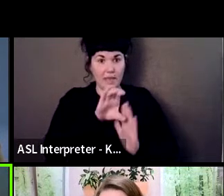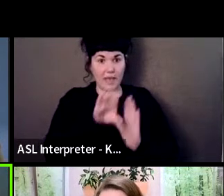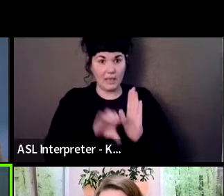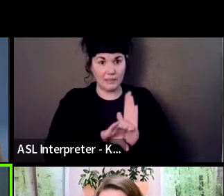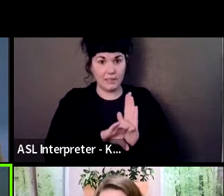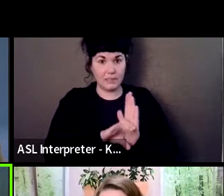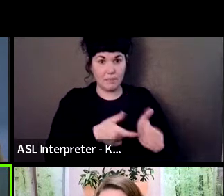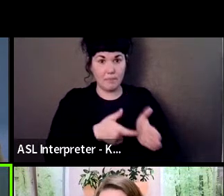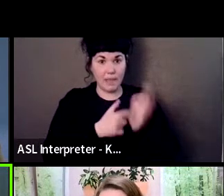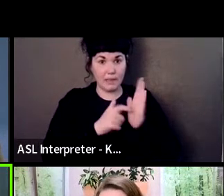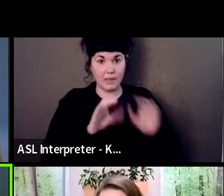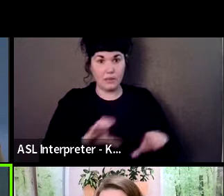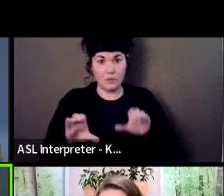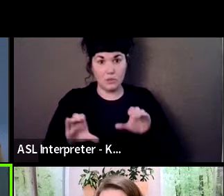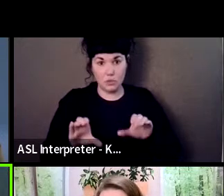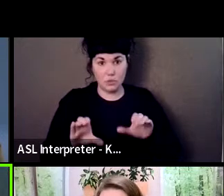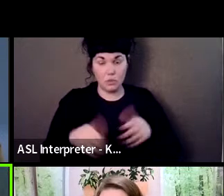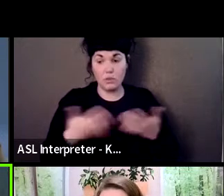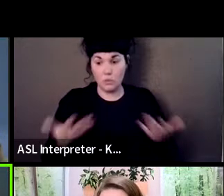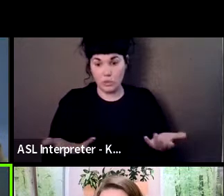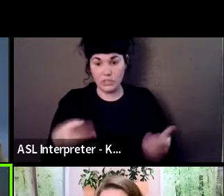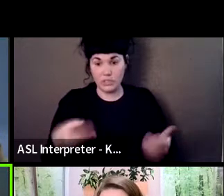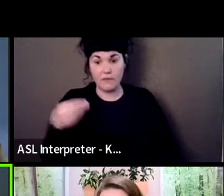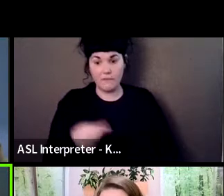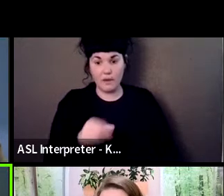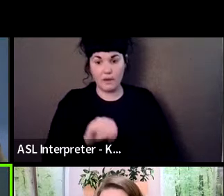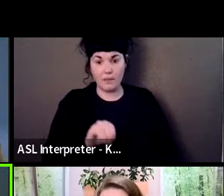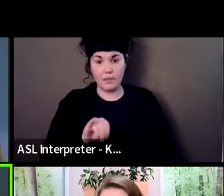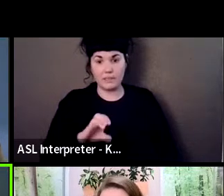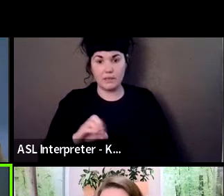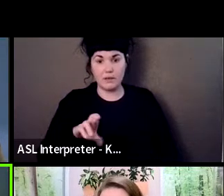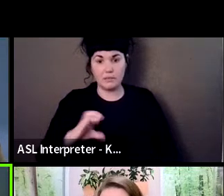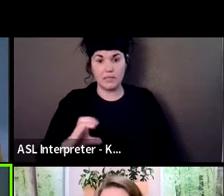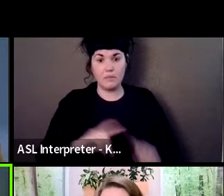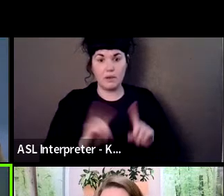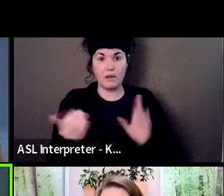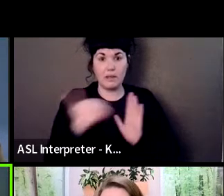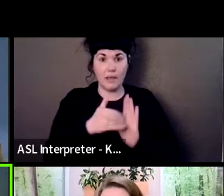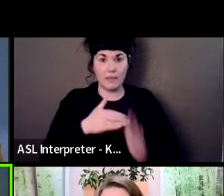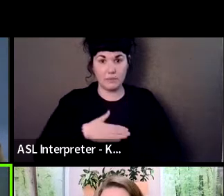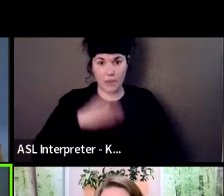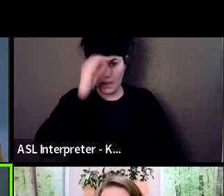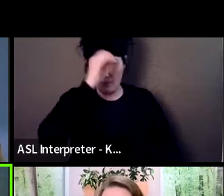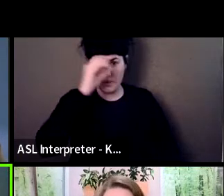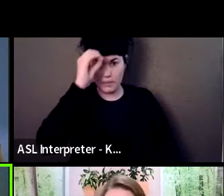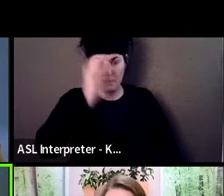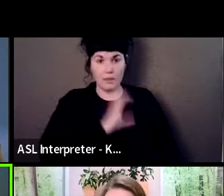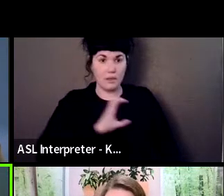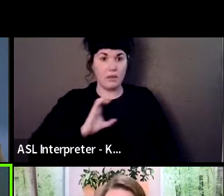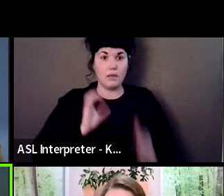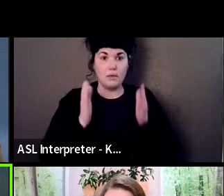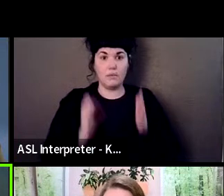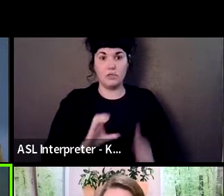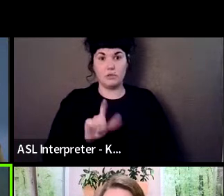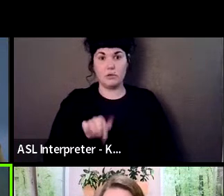the MICRC? But that's, again, my opinion. Commissioner Clark and then Commissioner Zatella.